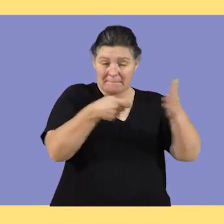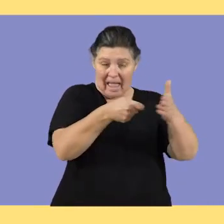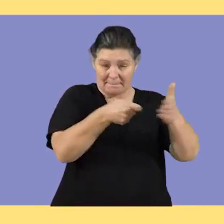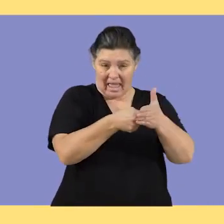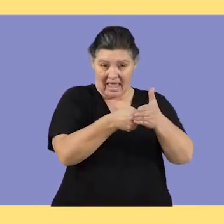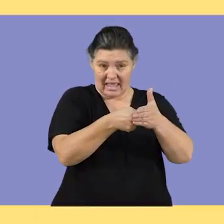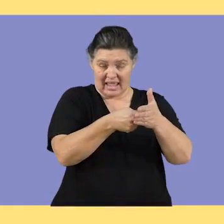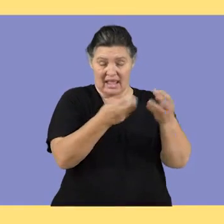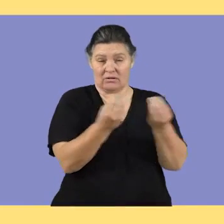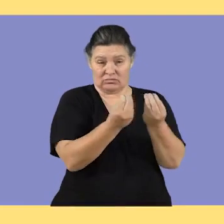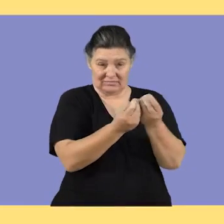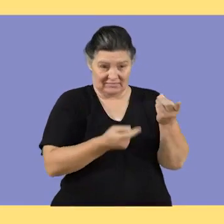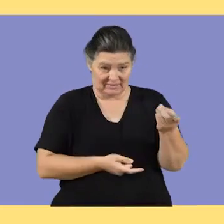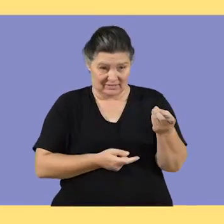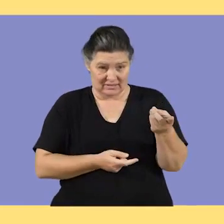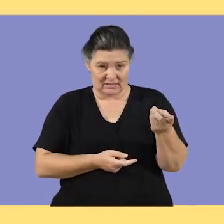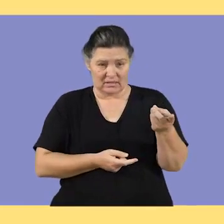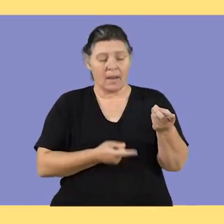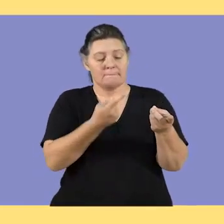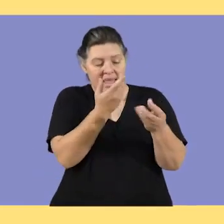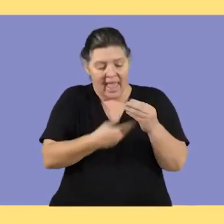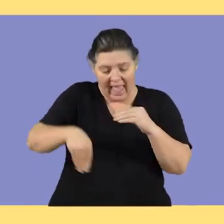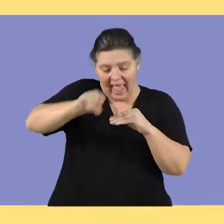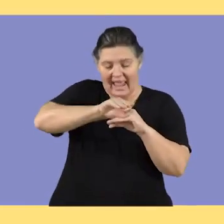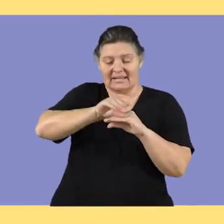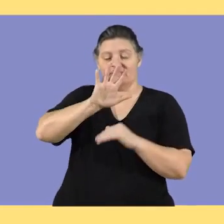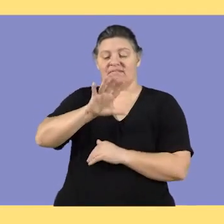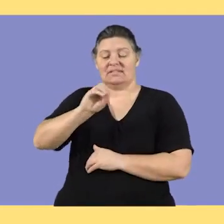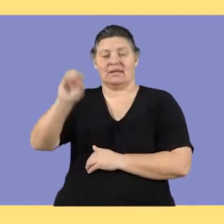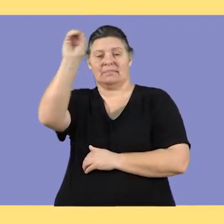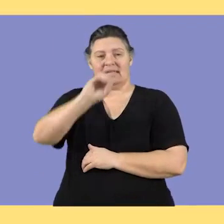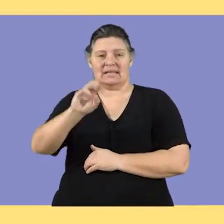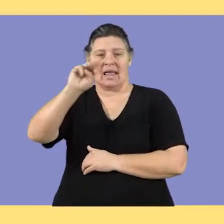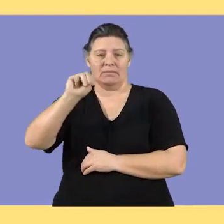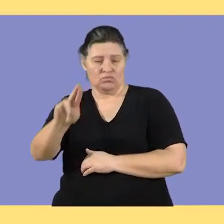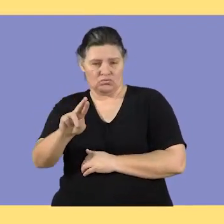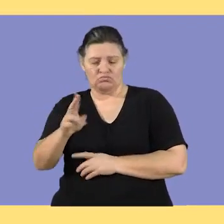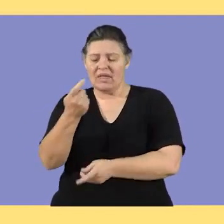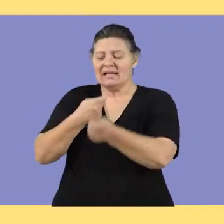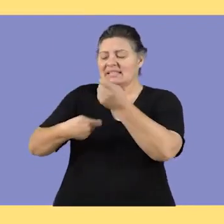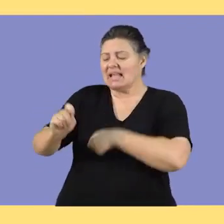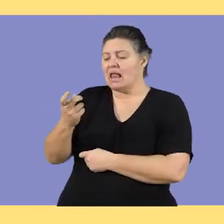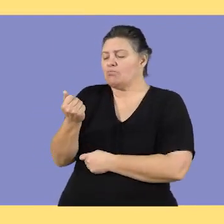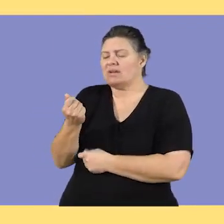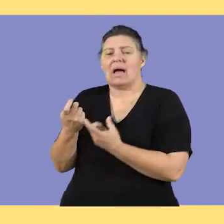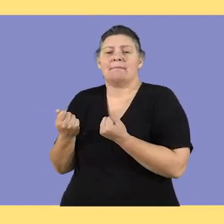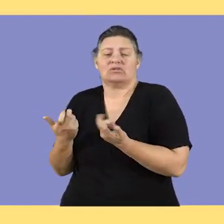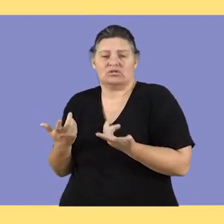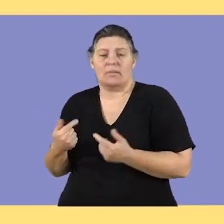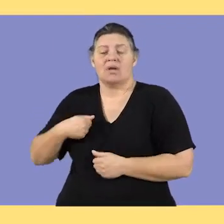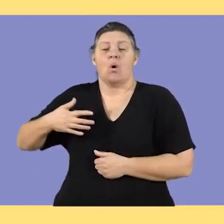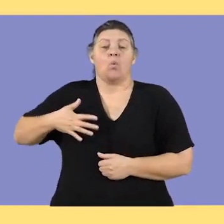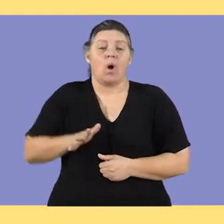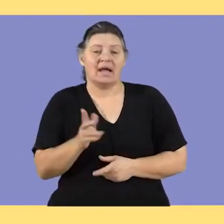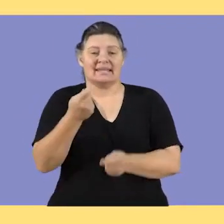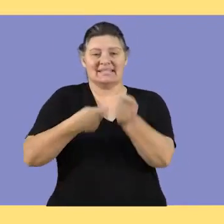key. Buys goods. Okay? And adds a 50% markup. What is the selling price? So what we